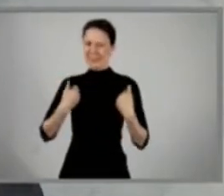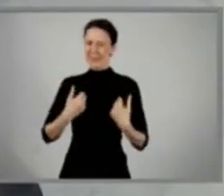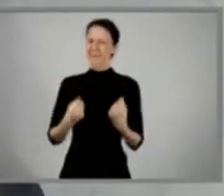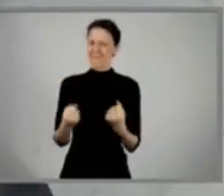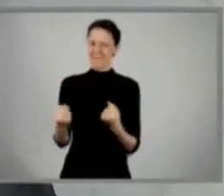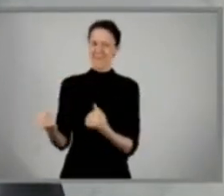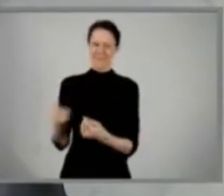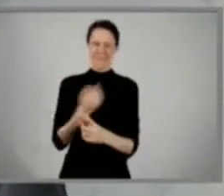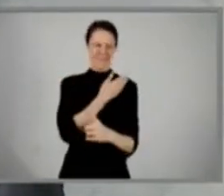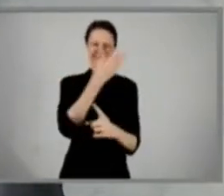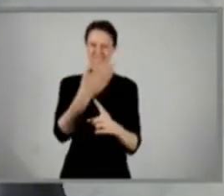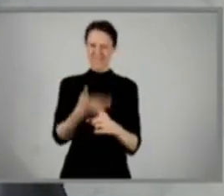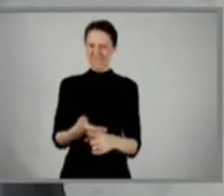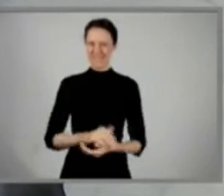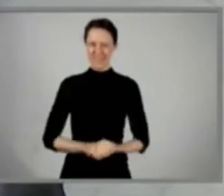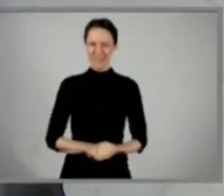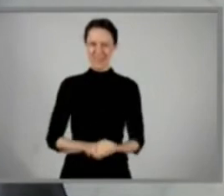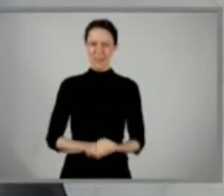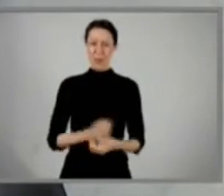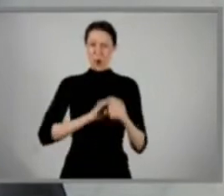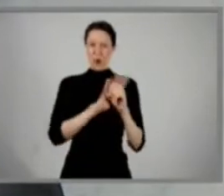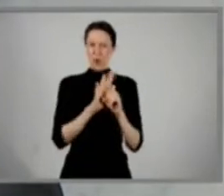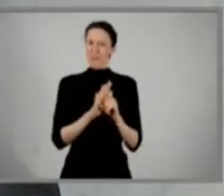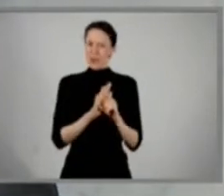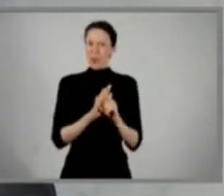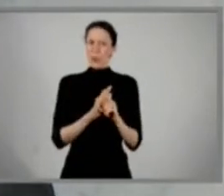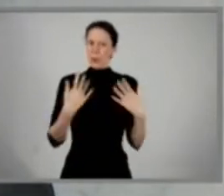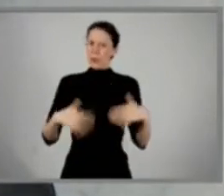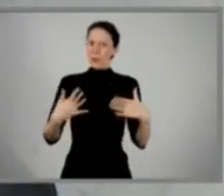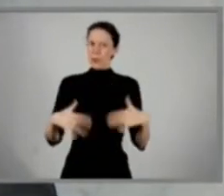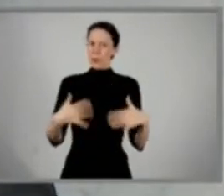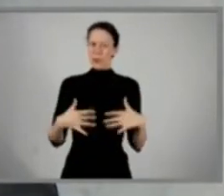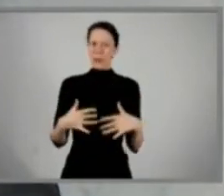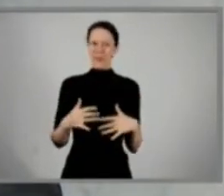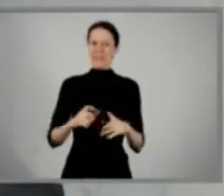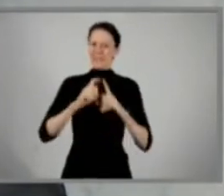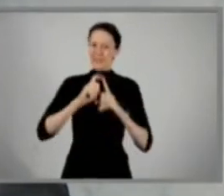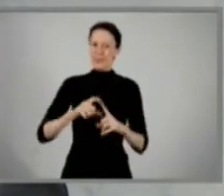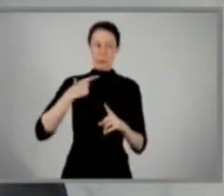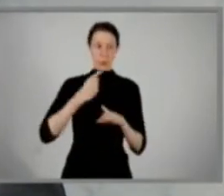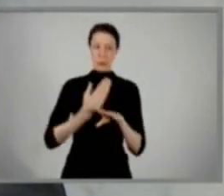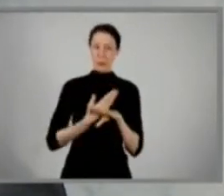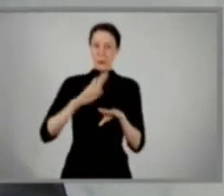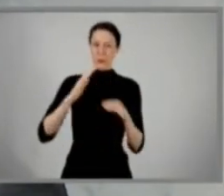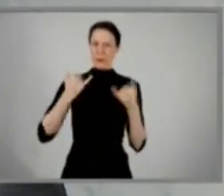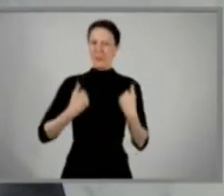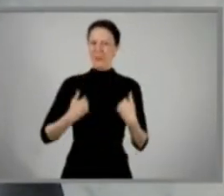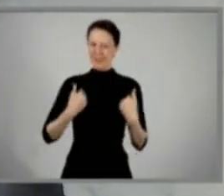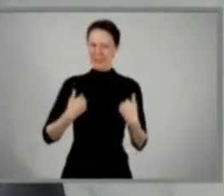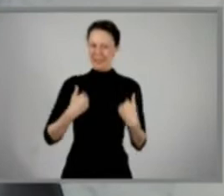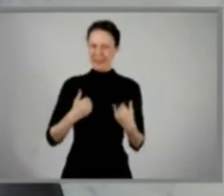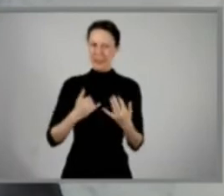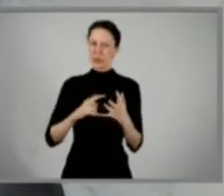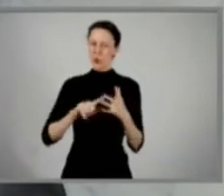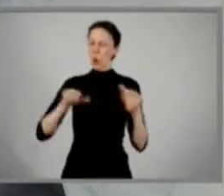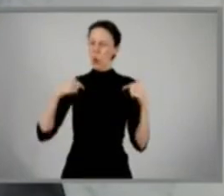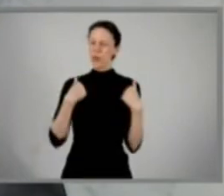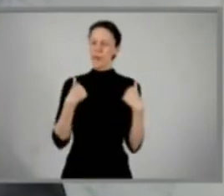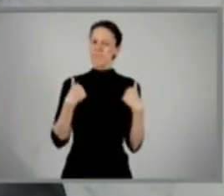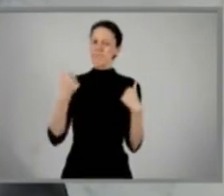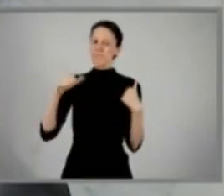challenges as to the newness of it and so forth. And so we're very aware that there will be people